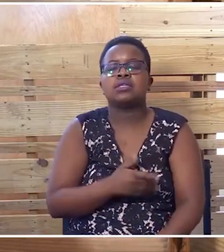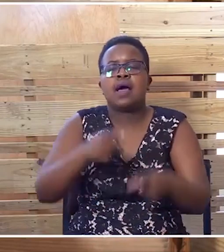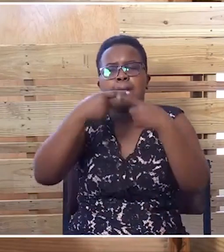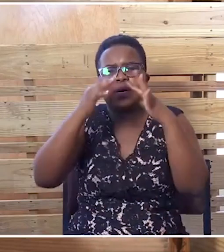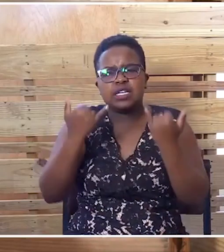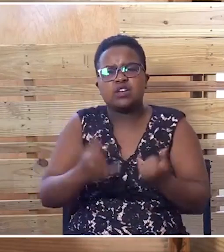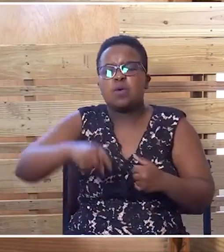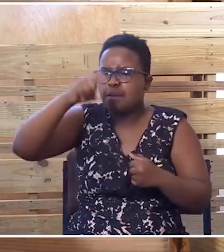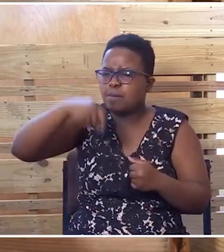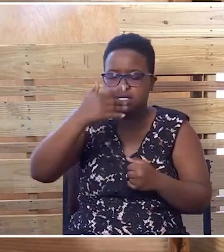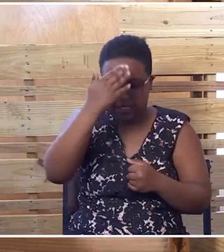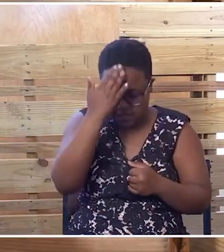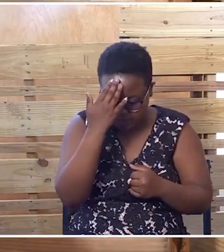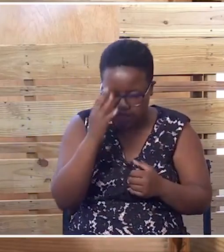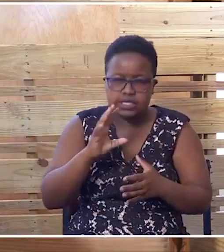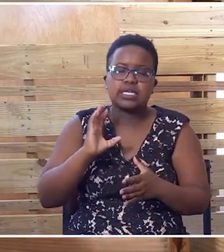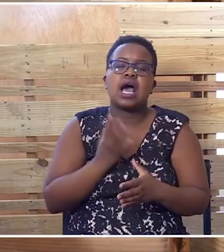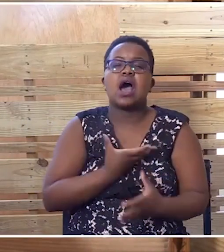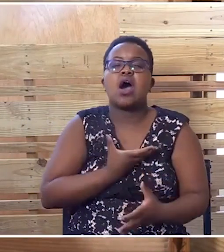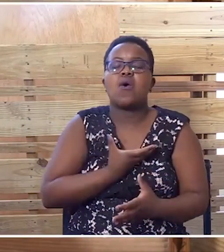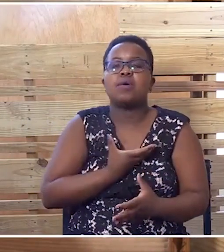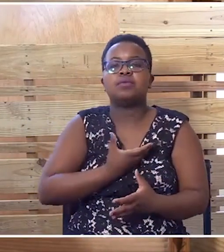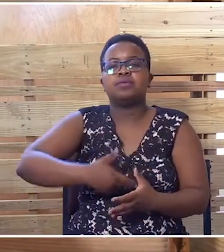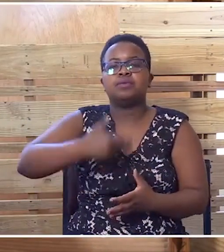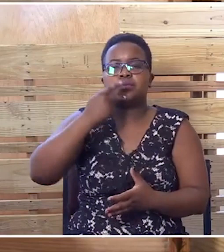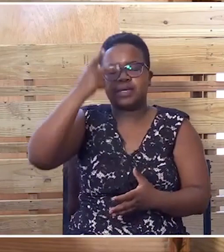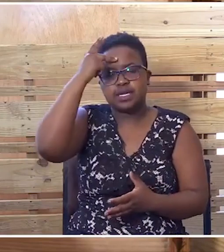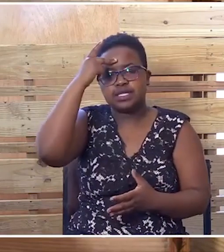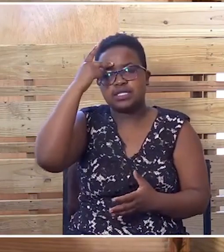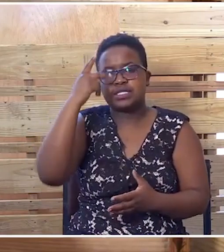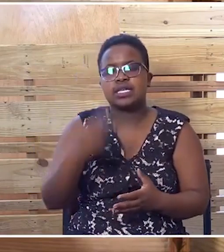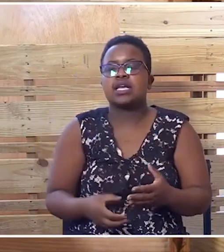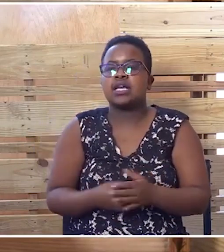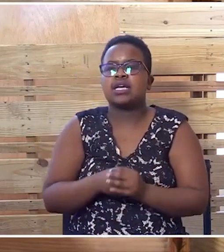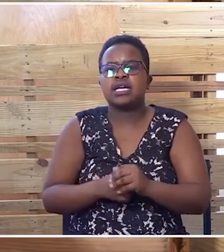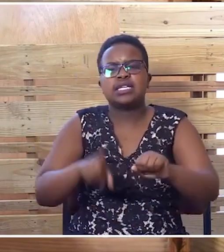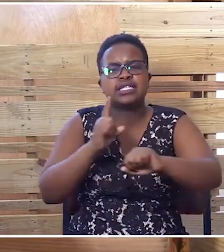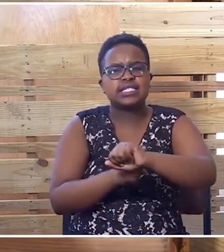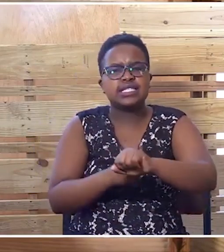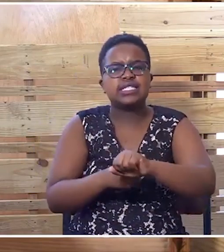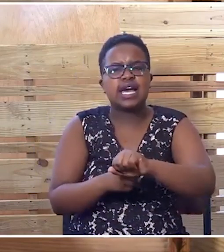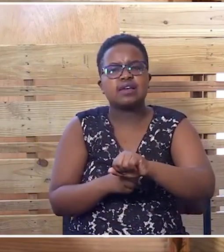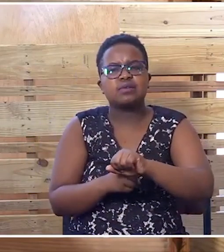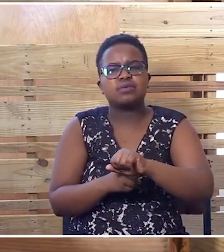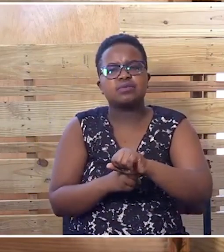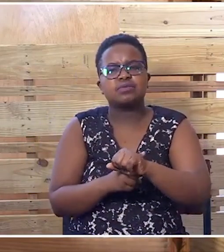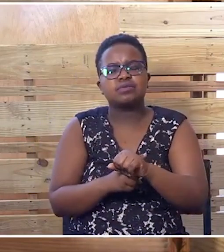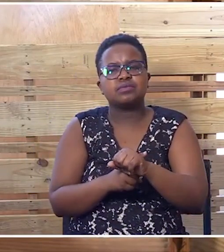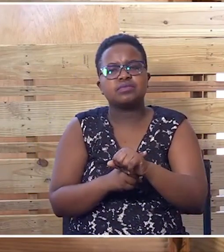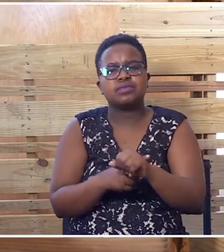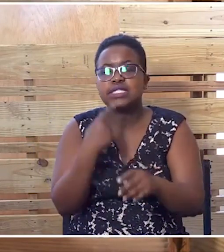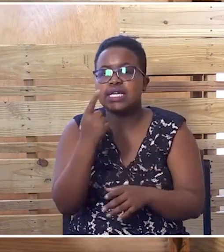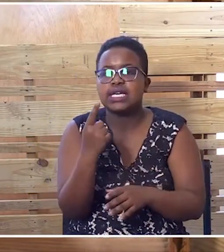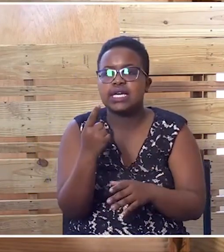respect them. And Ephesians chapter 6, verse 1 to 3, really makes this, you know, very important.